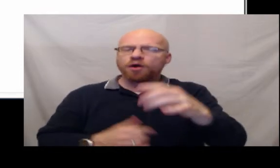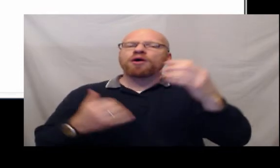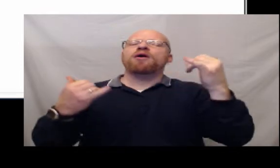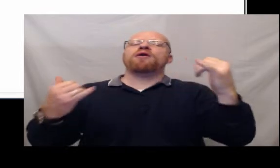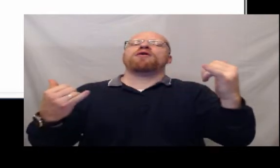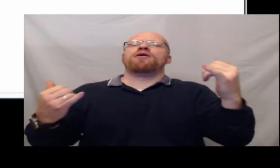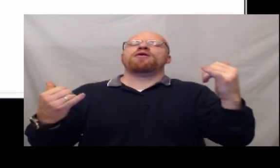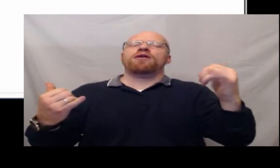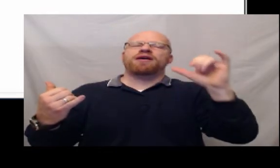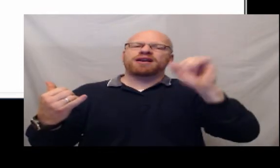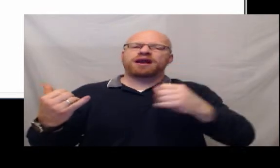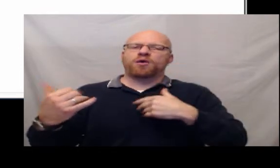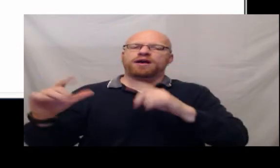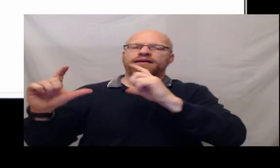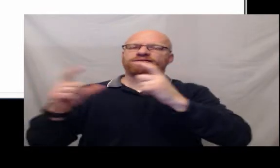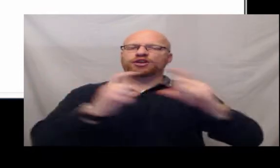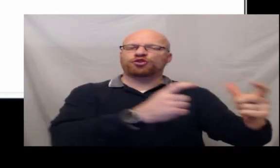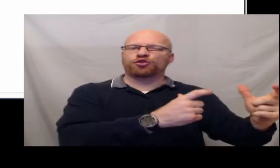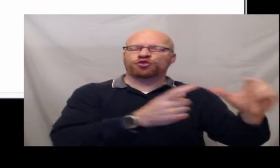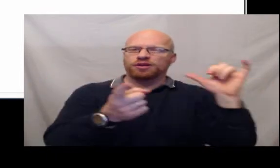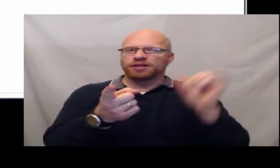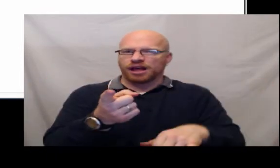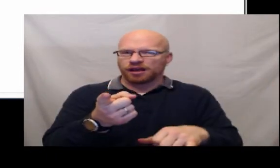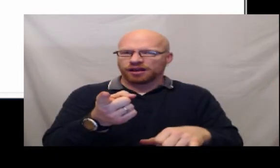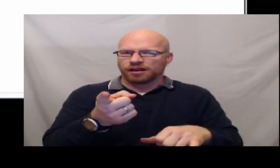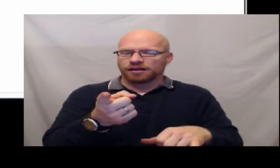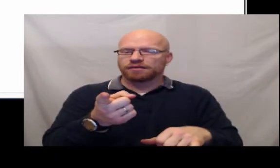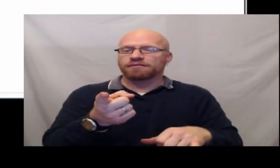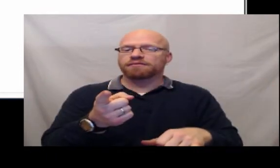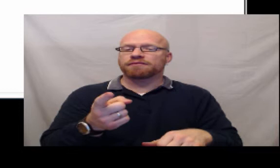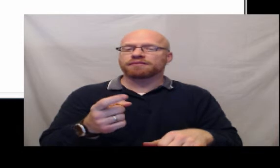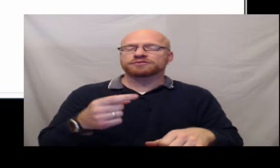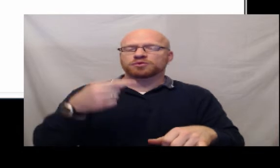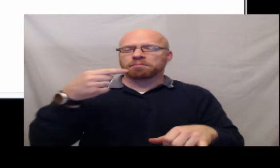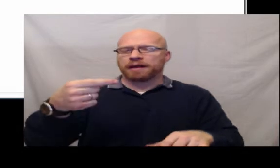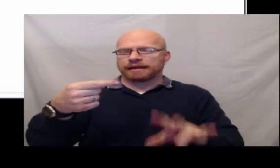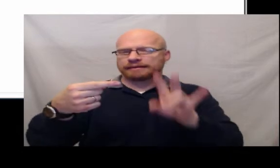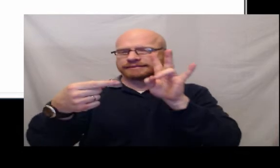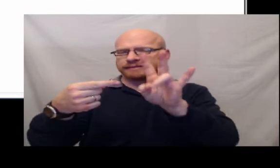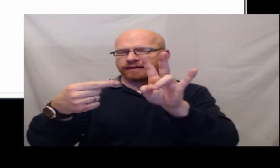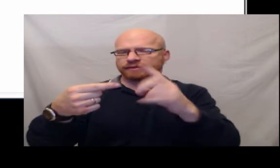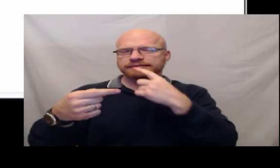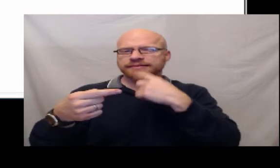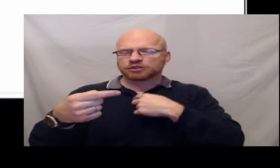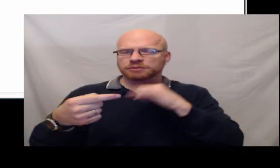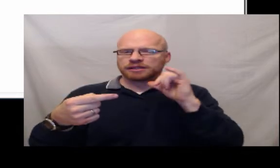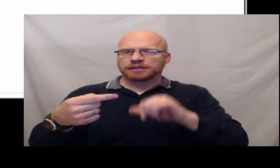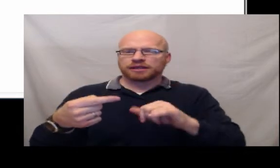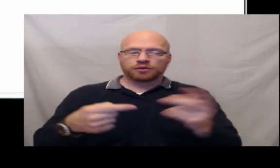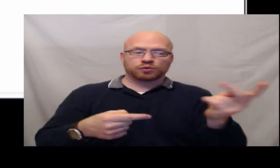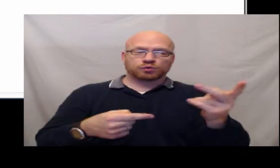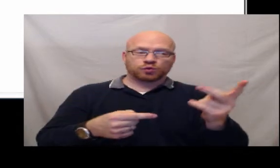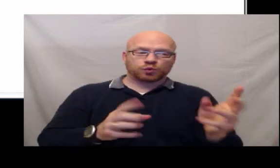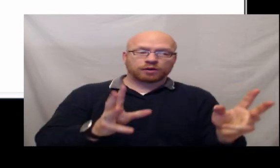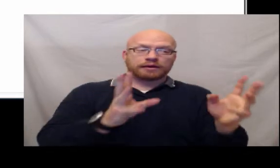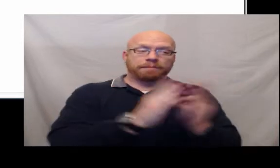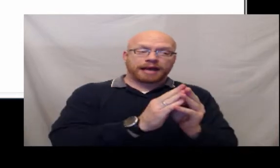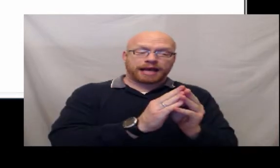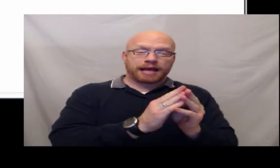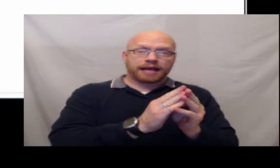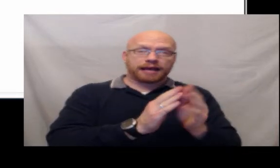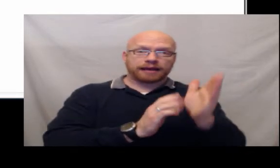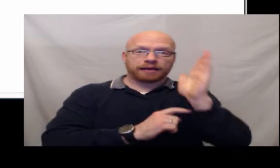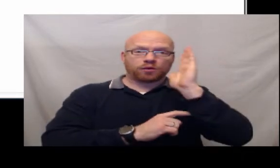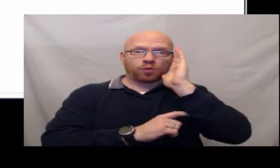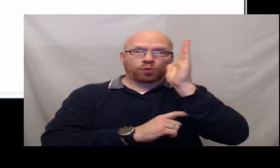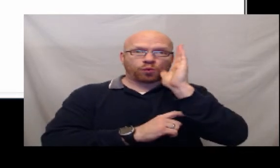10. Now, looking at the trinomial there, I can factor that out. The negative 7